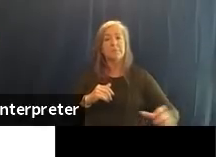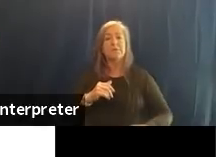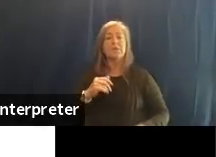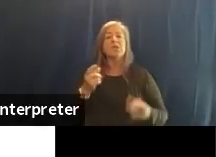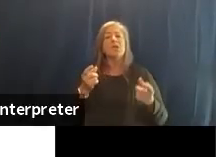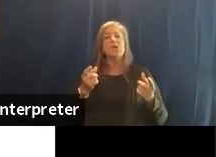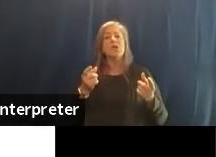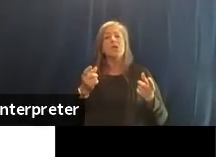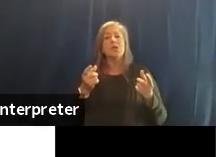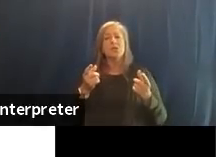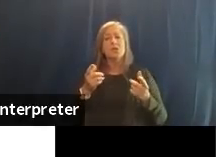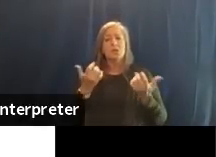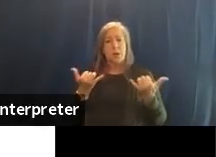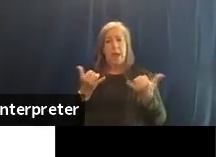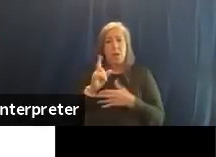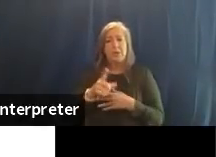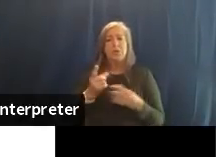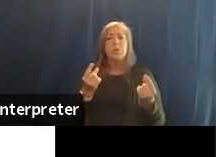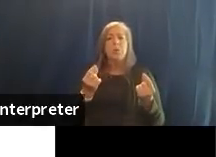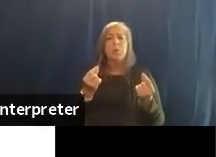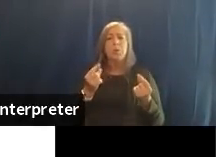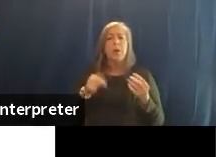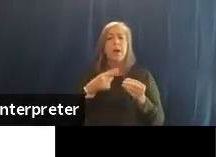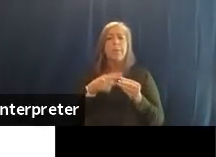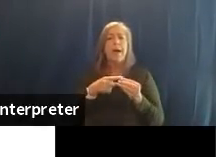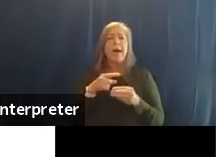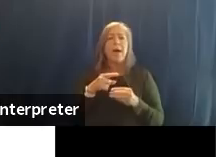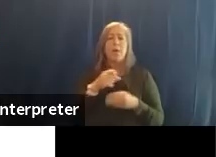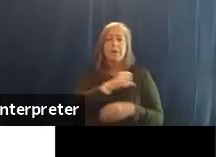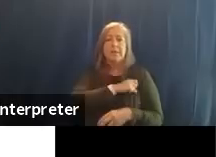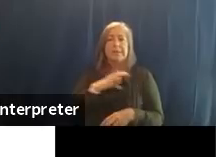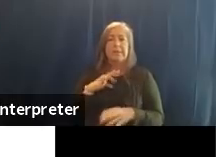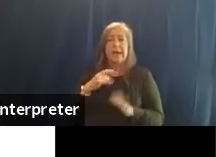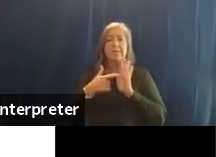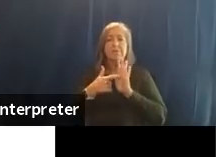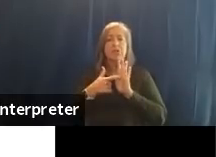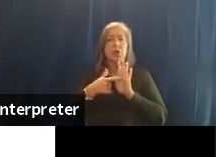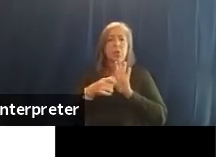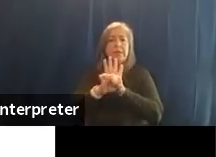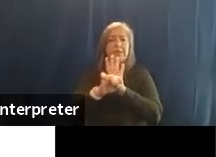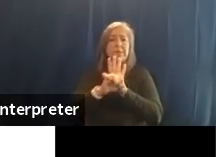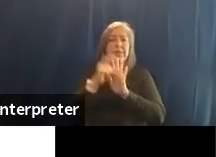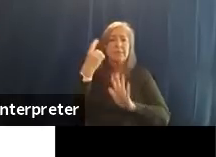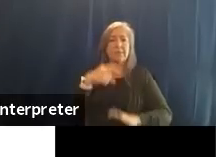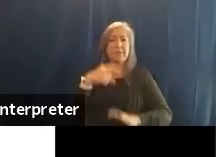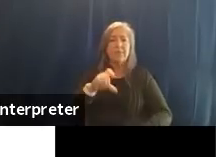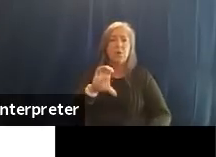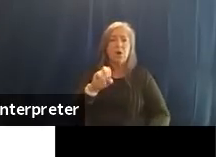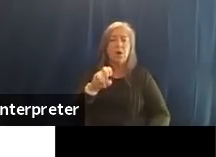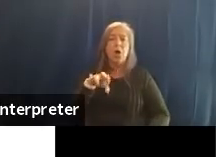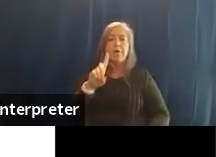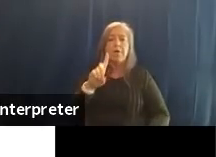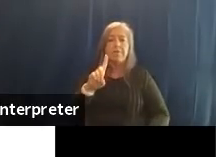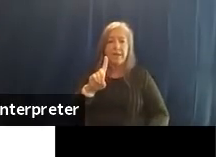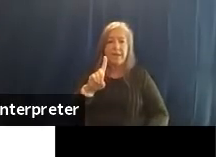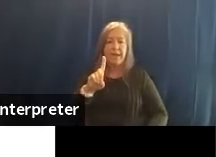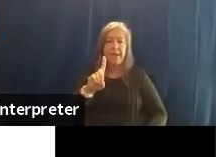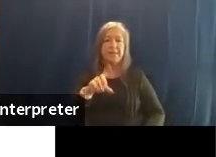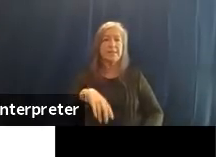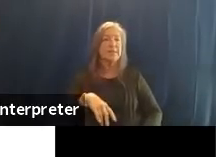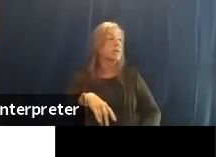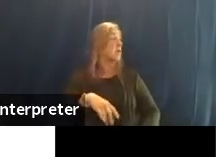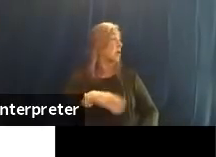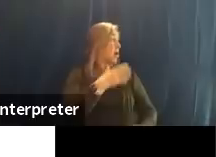So great question. And it's a question I know that I'm getting a lot. And just looking at some of the chat questions, I want